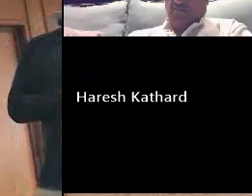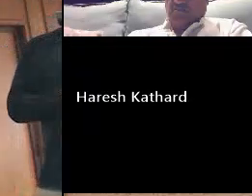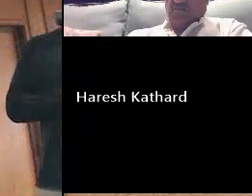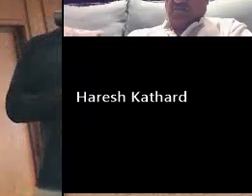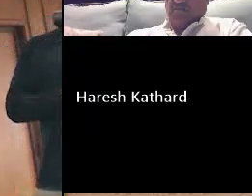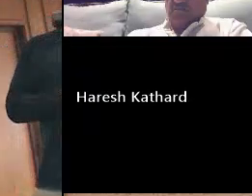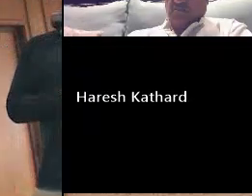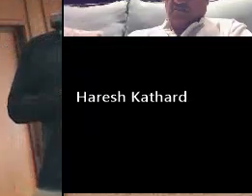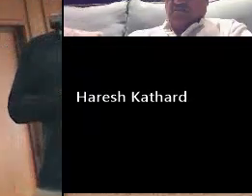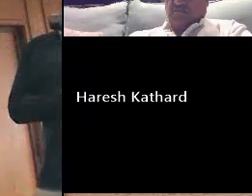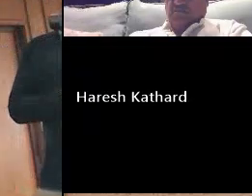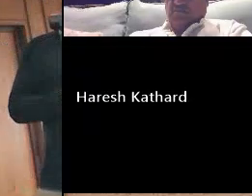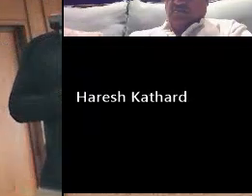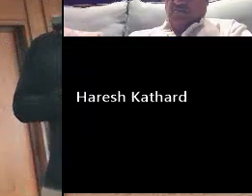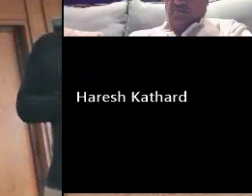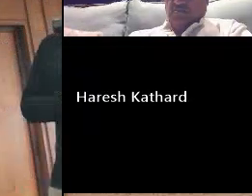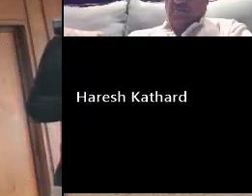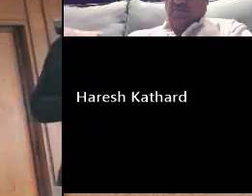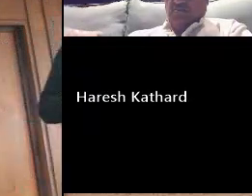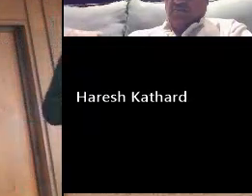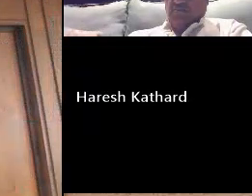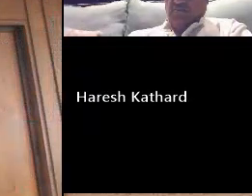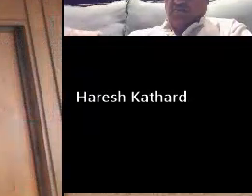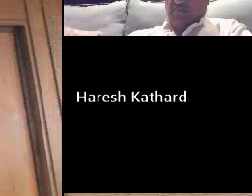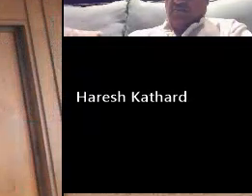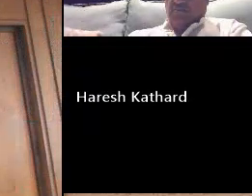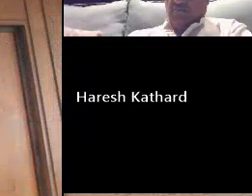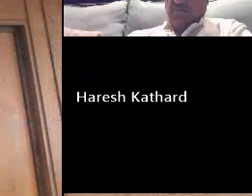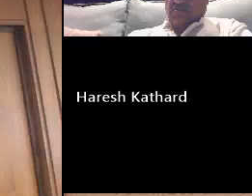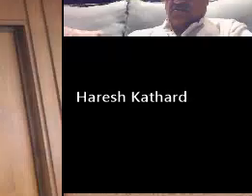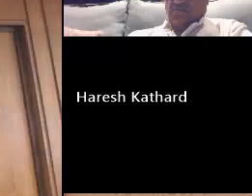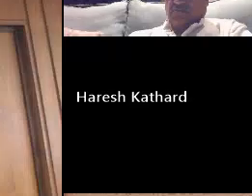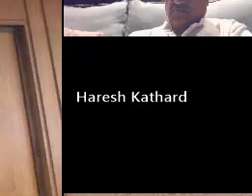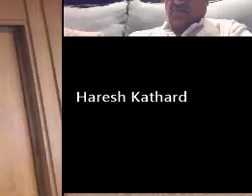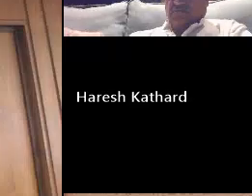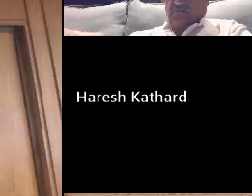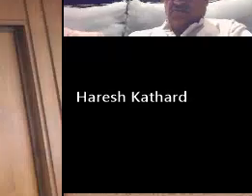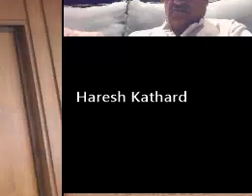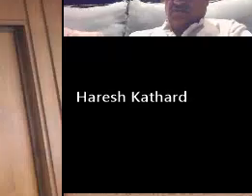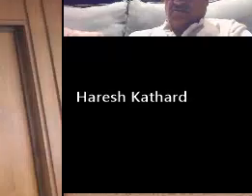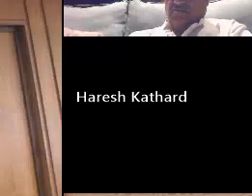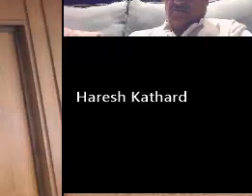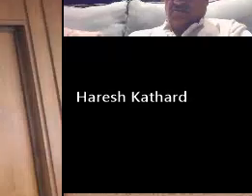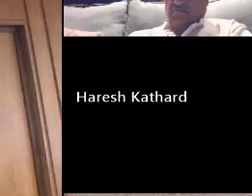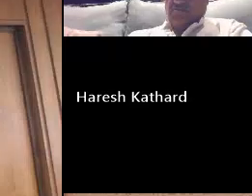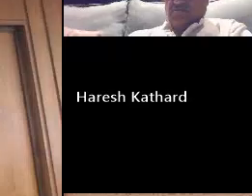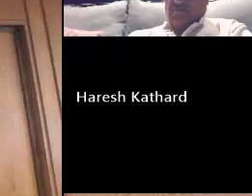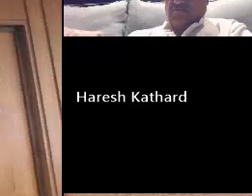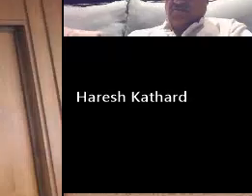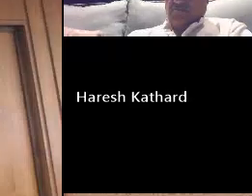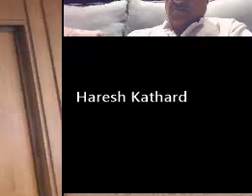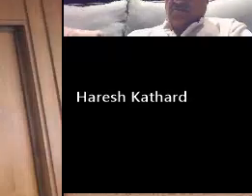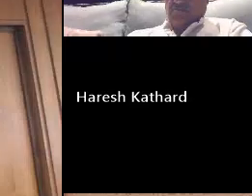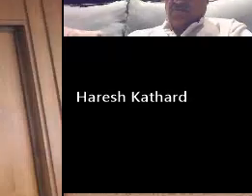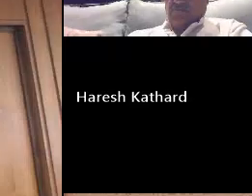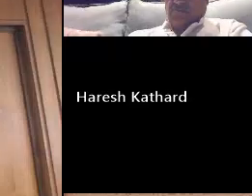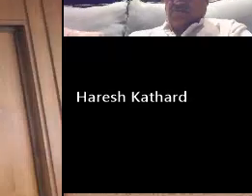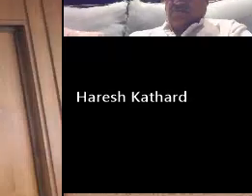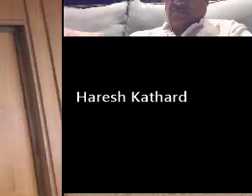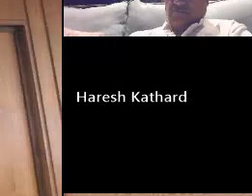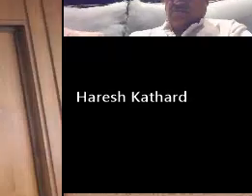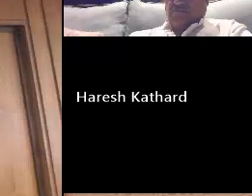look this side and so where do we put the slides? You go to the slides, right? I have to go. And